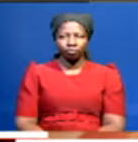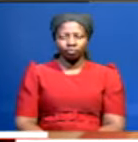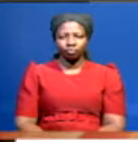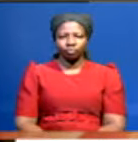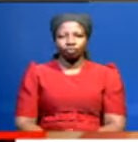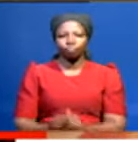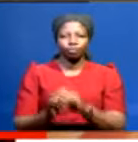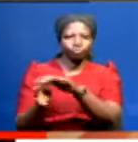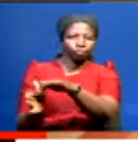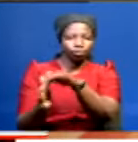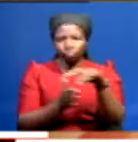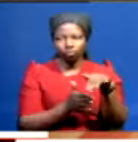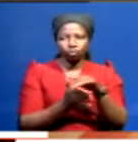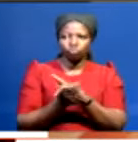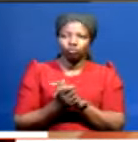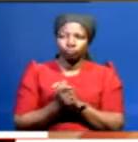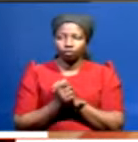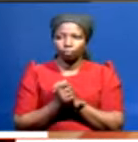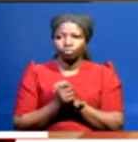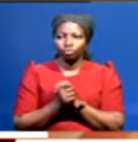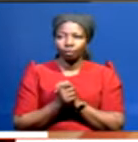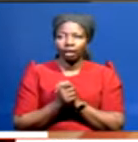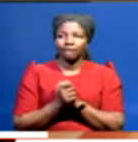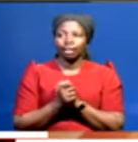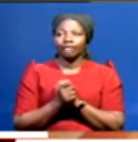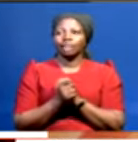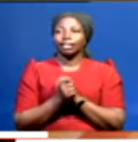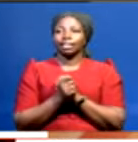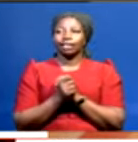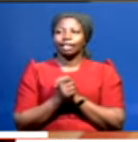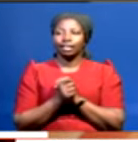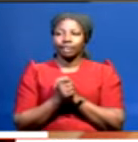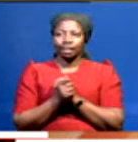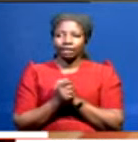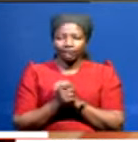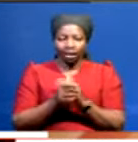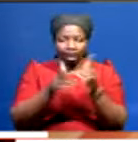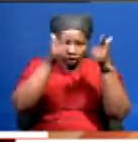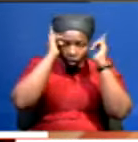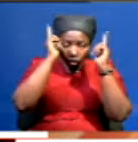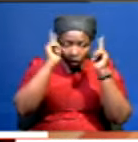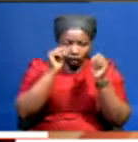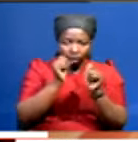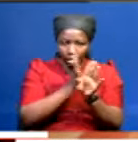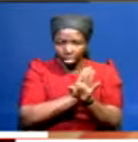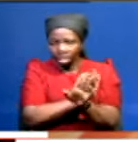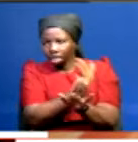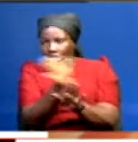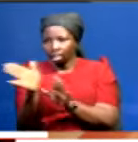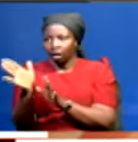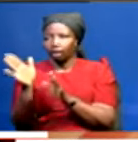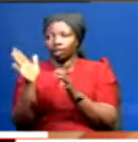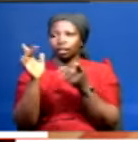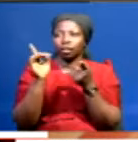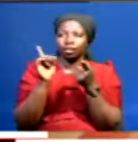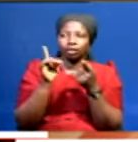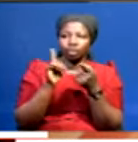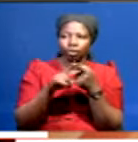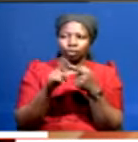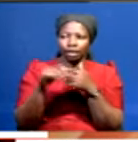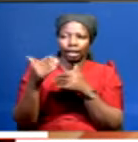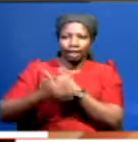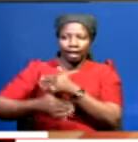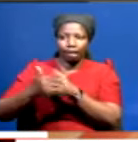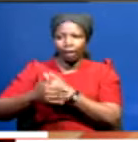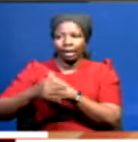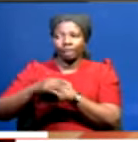Empty trucks that had been diverted to exit to neighbouring Uganda through Lwakhakha town in Bungoma County will in the next